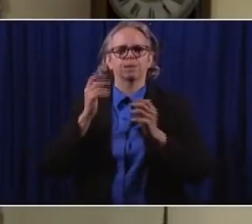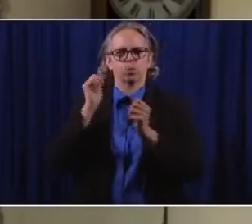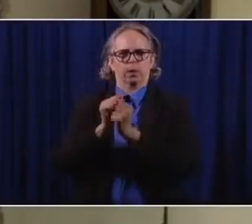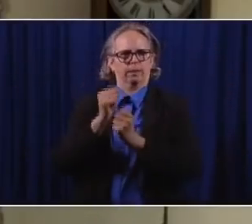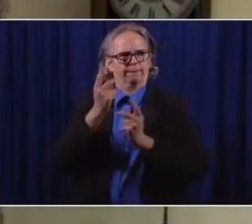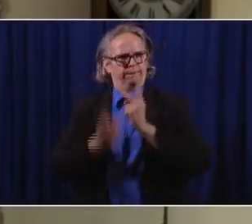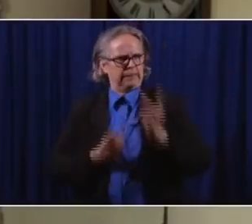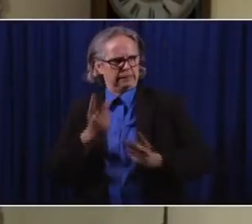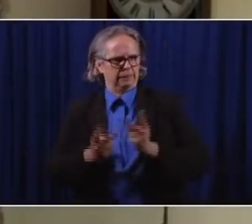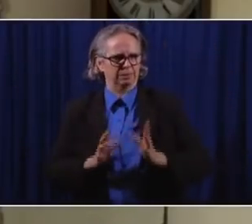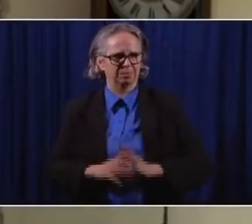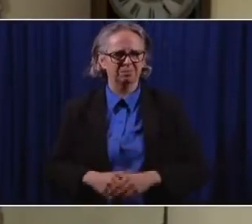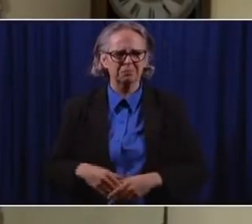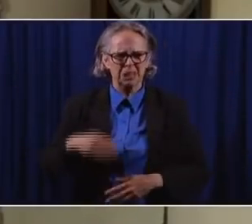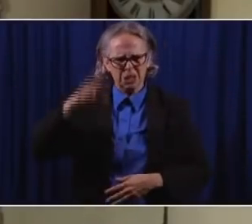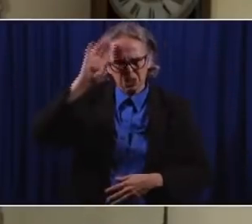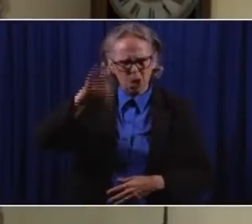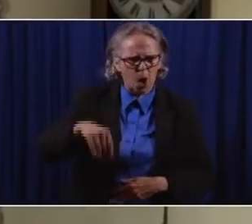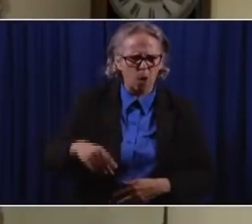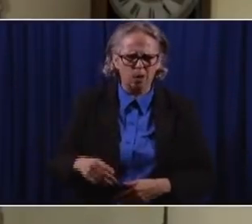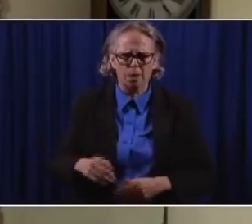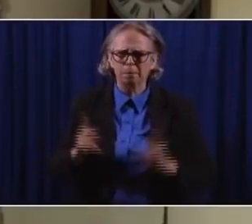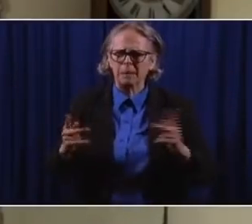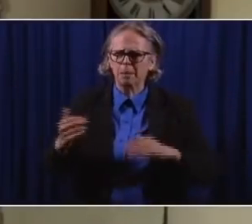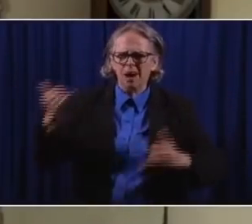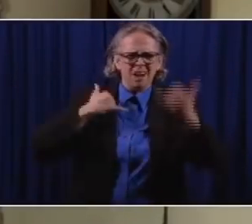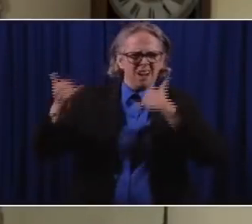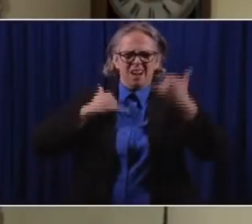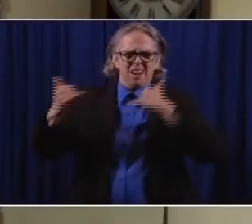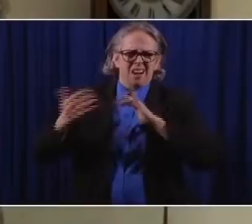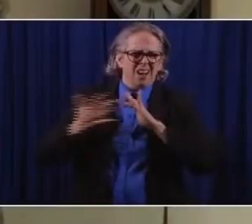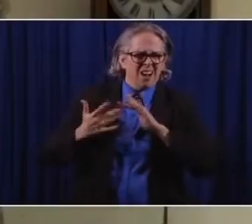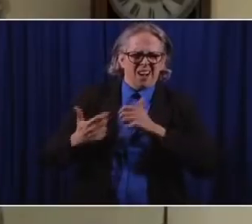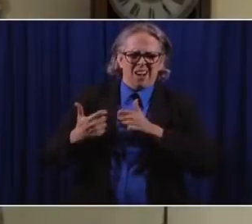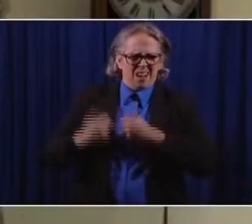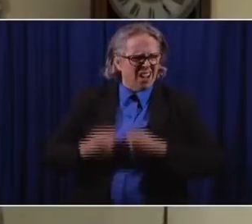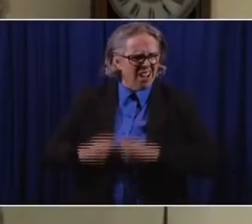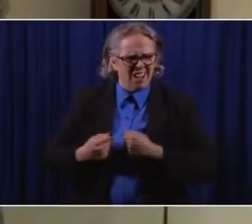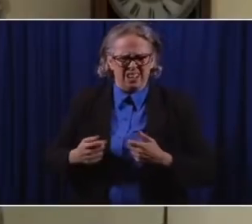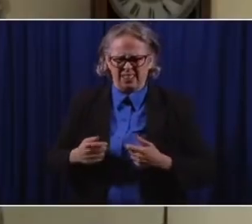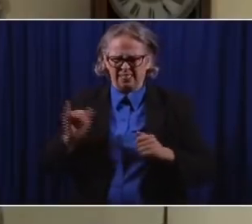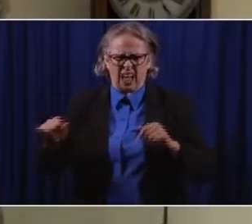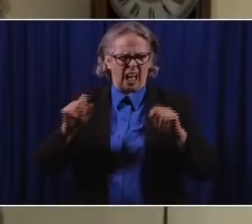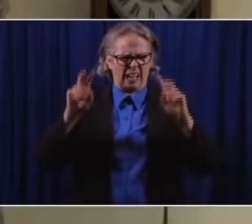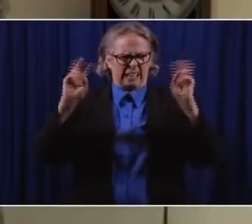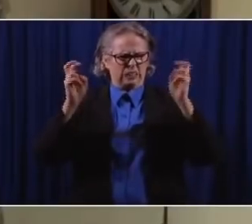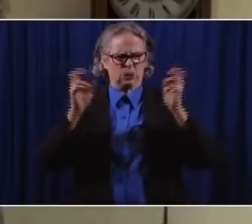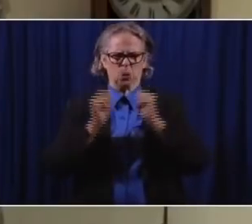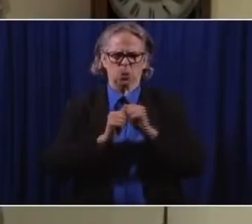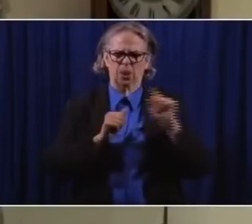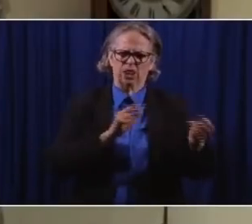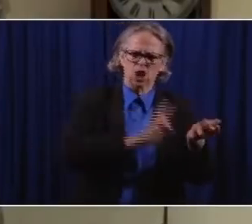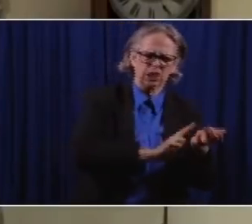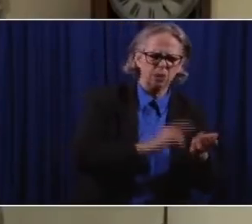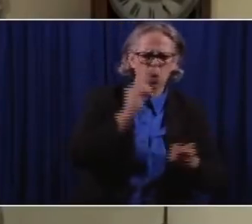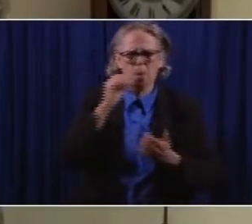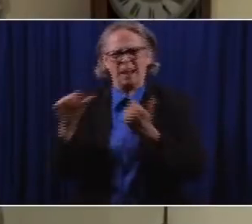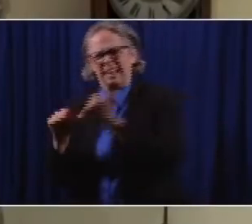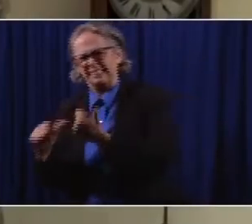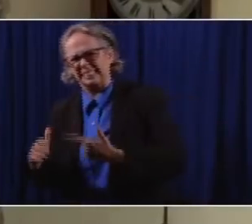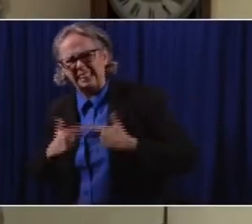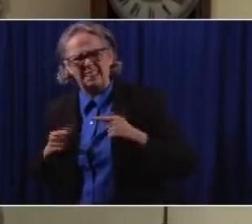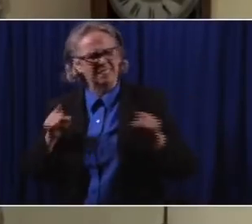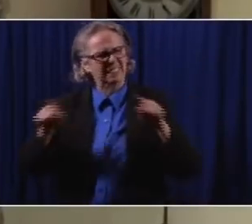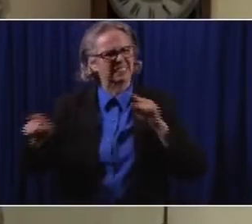calls about this, and I know the Lieutenant Governor does as well, and Director McElroy does.